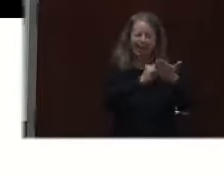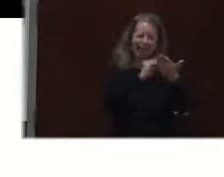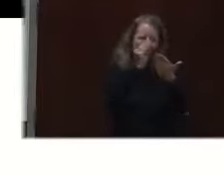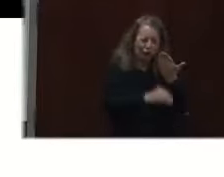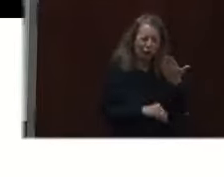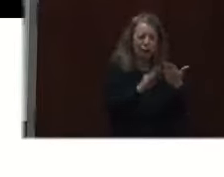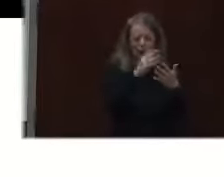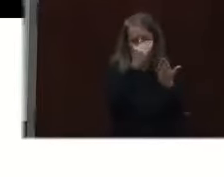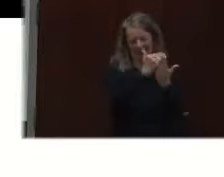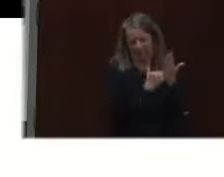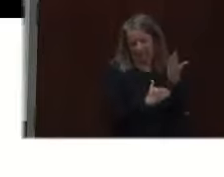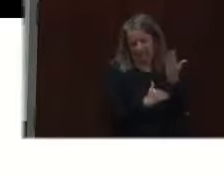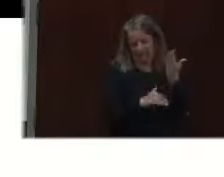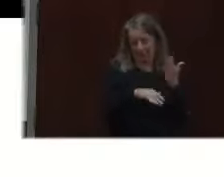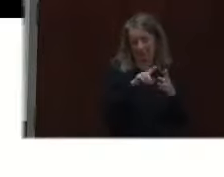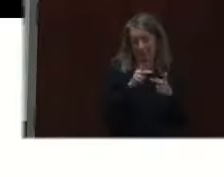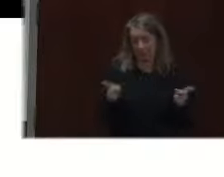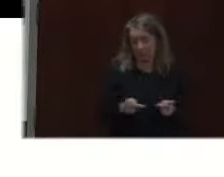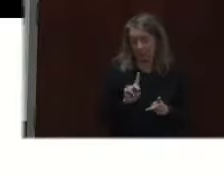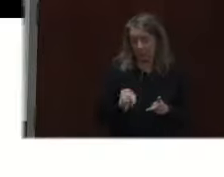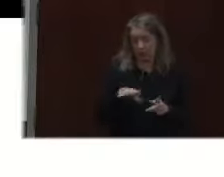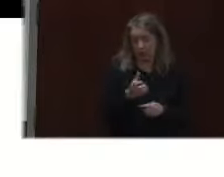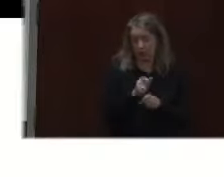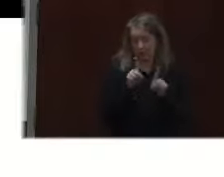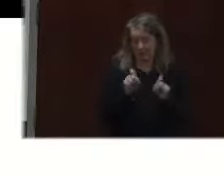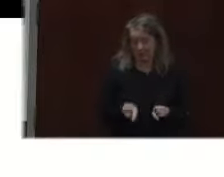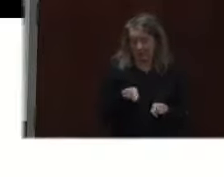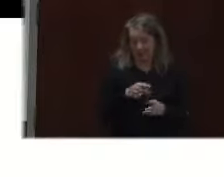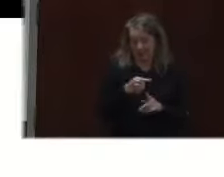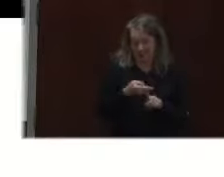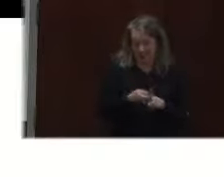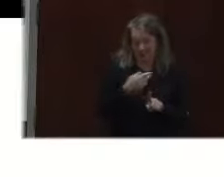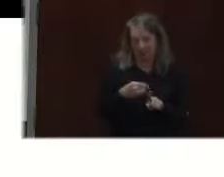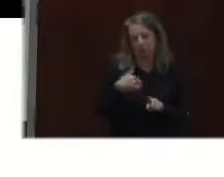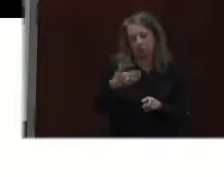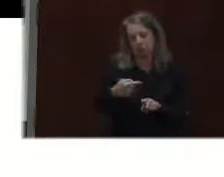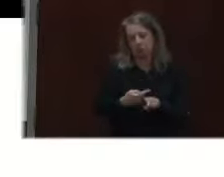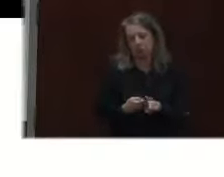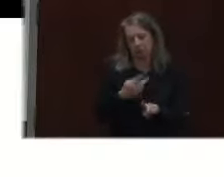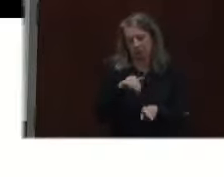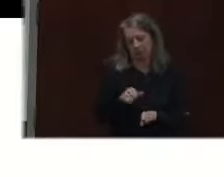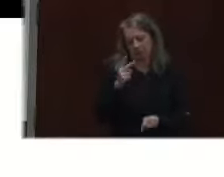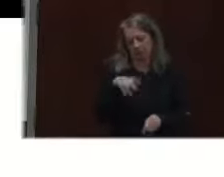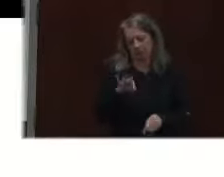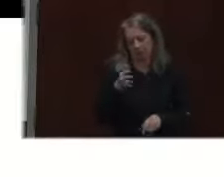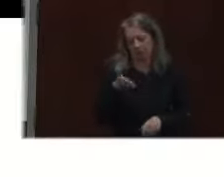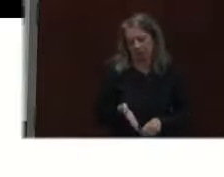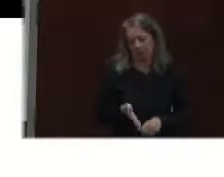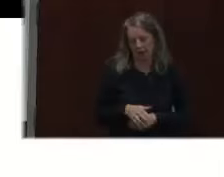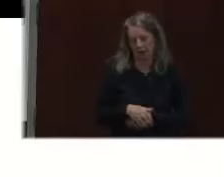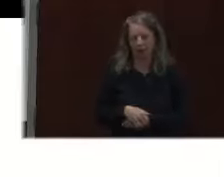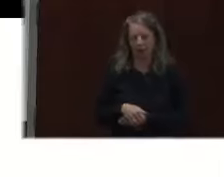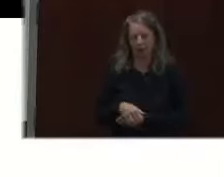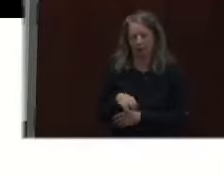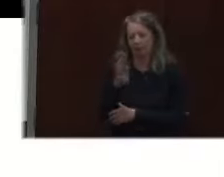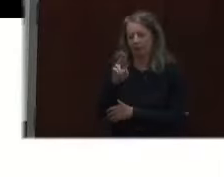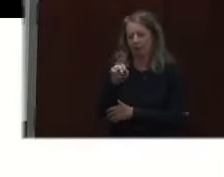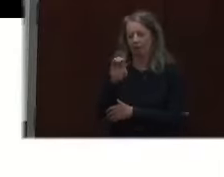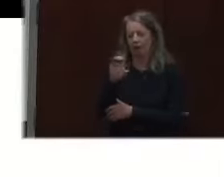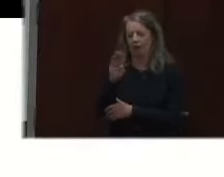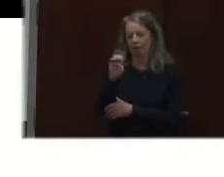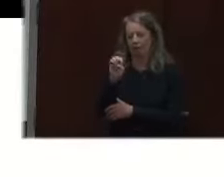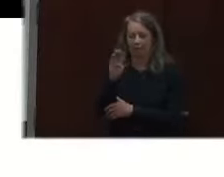the bottom from this month and then beyond. And I just want to, as I said, since our